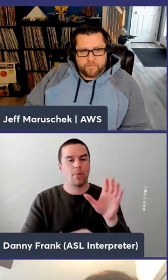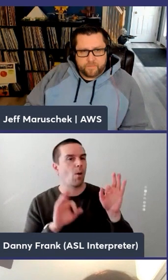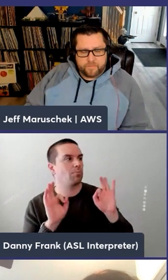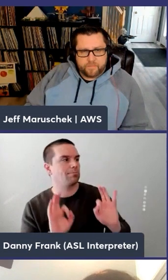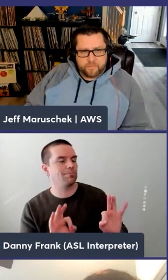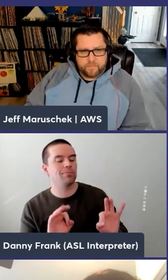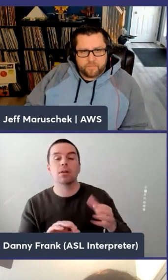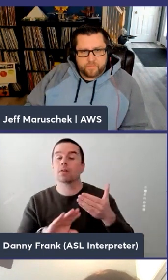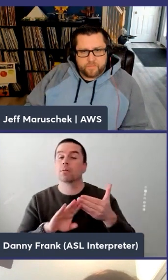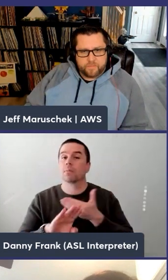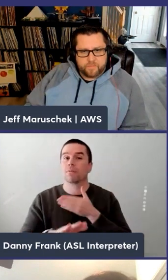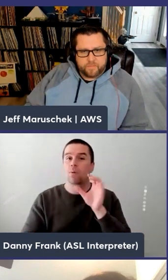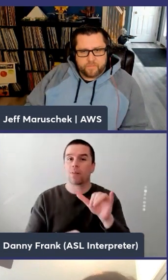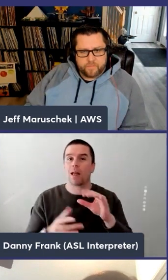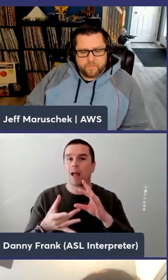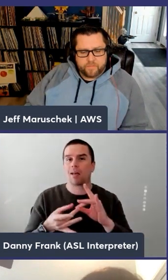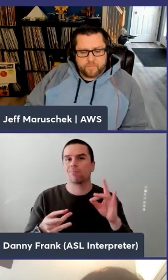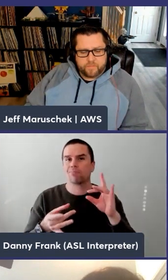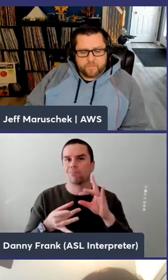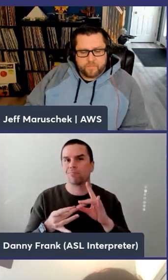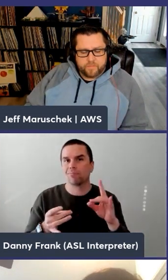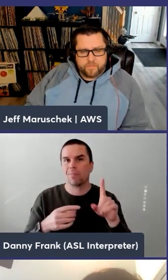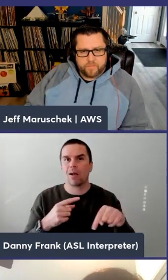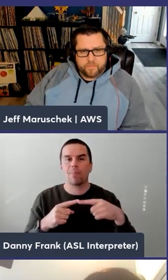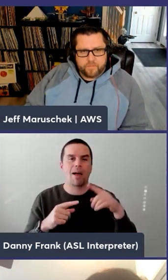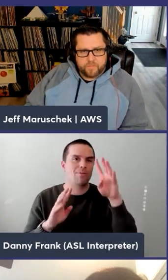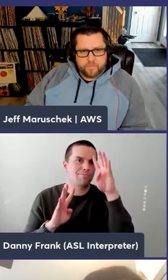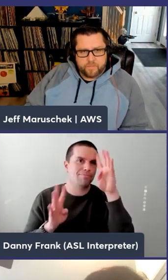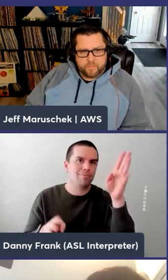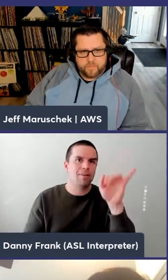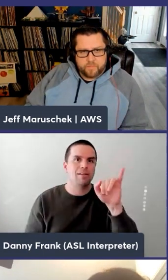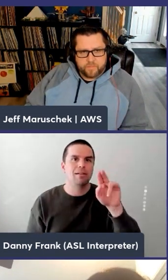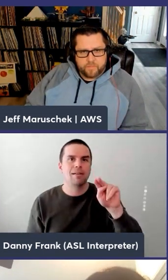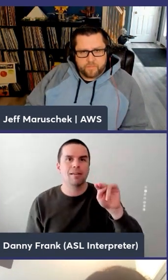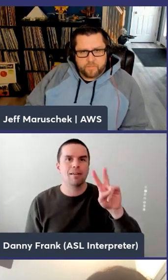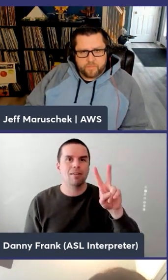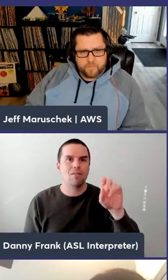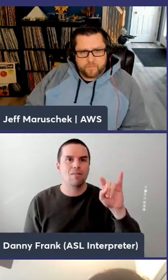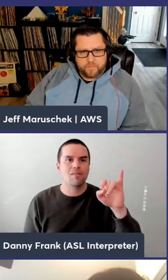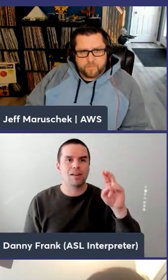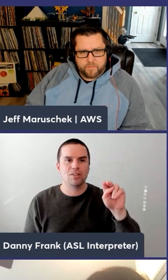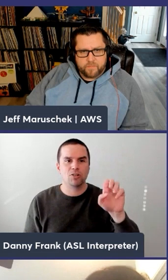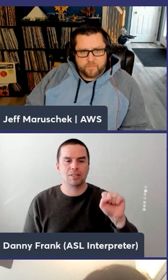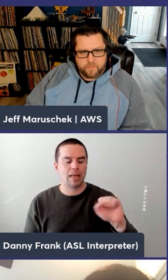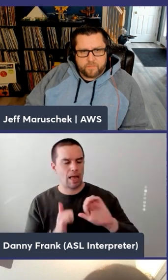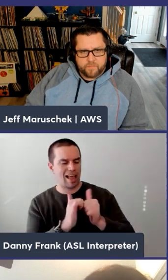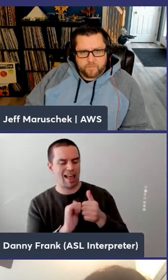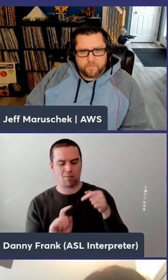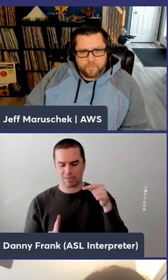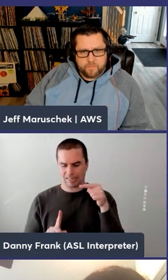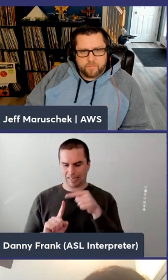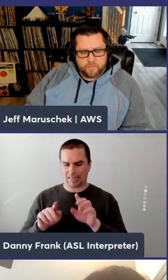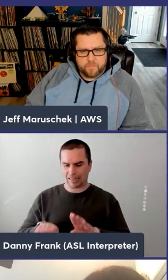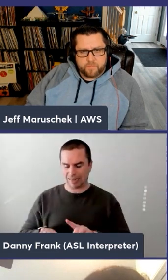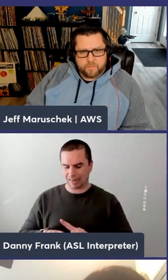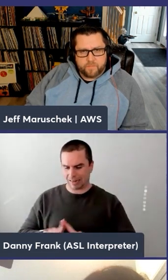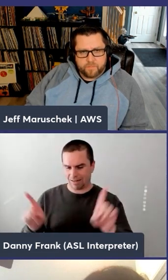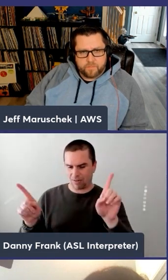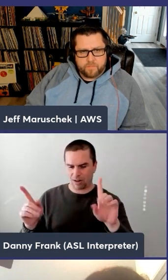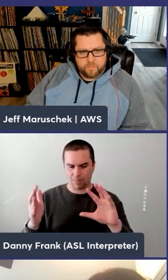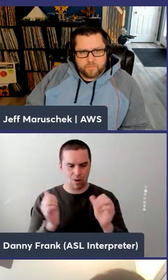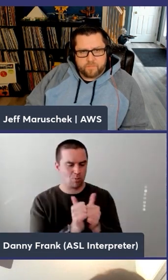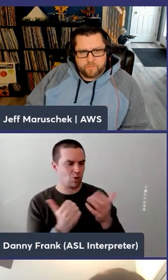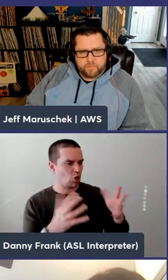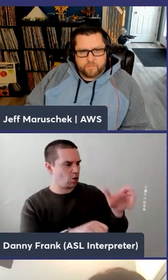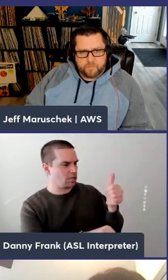just wanted to talk through, what are the innovations, right? How is it different from the existing solution already available?